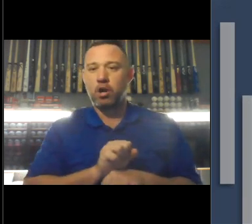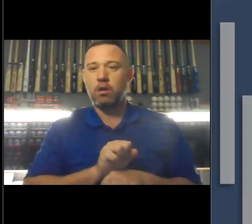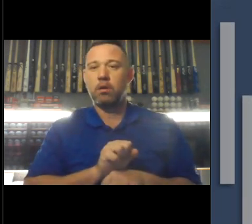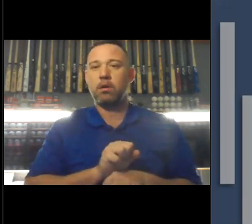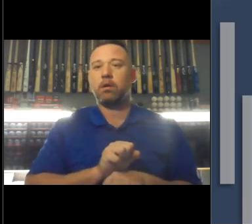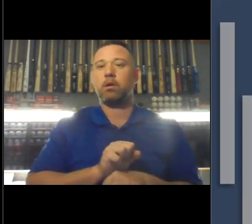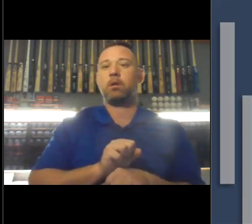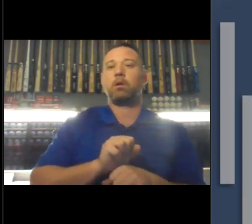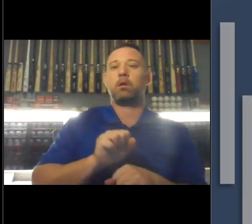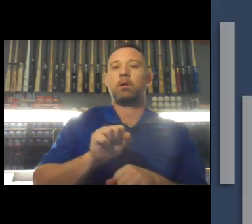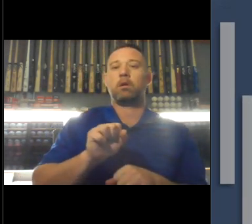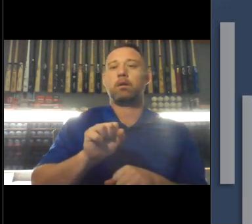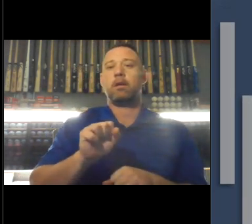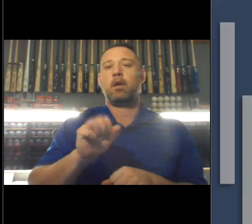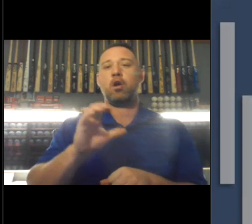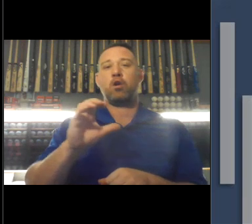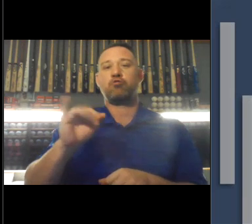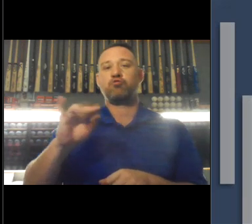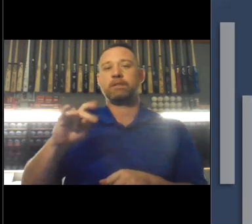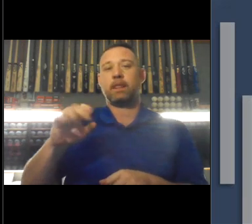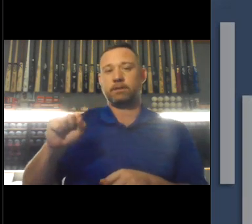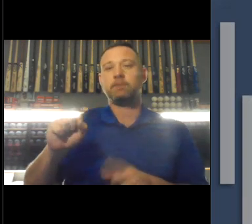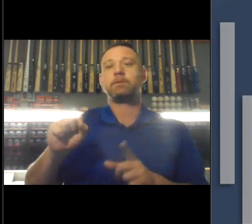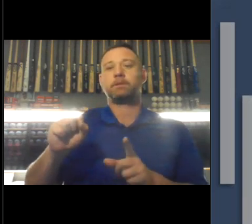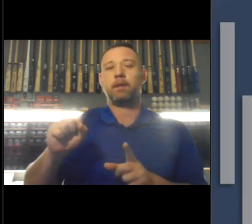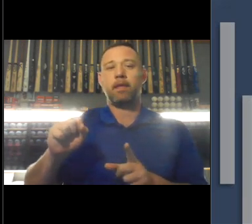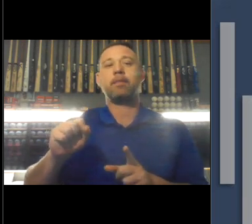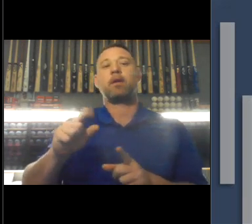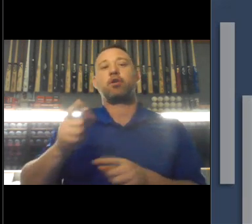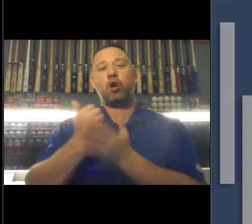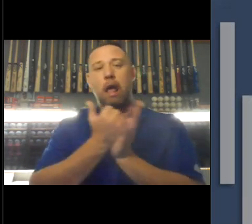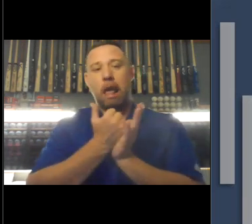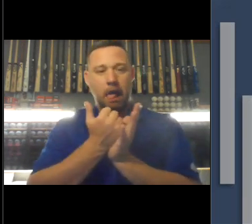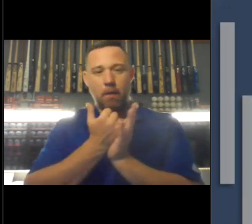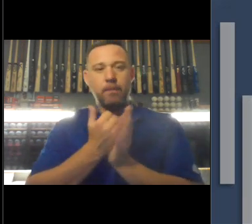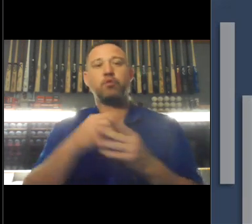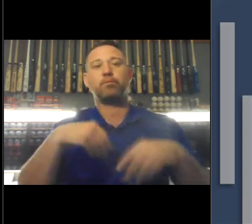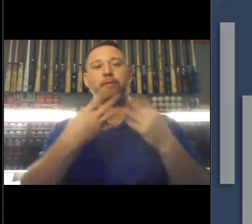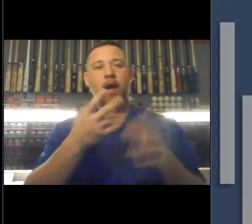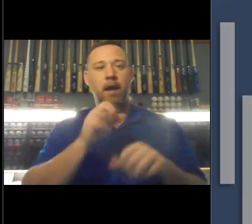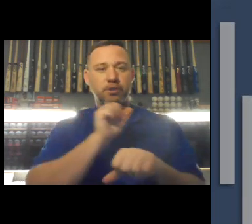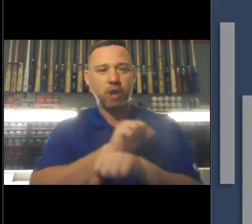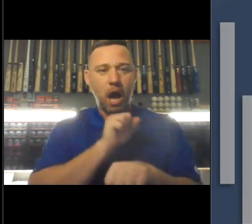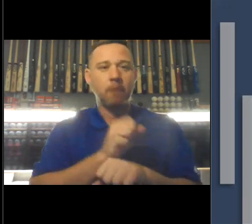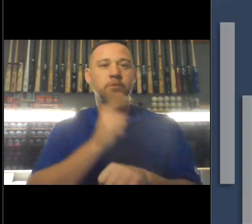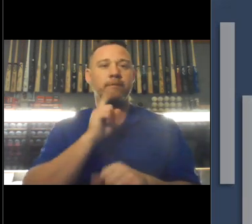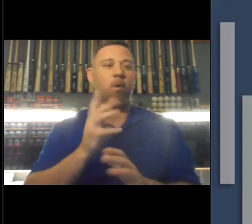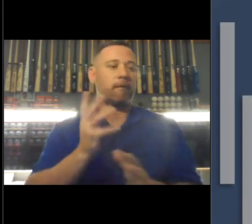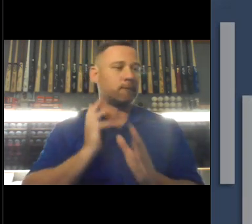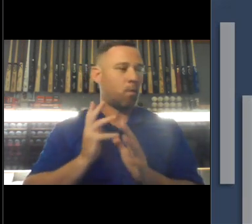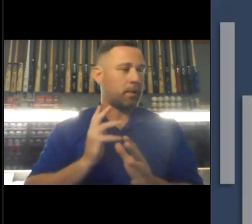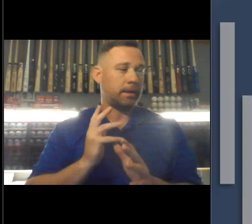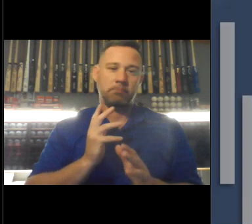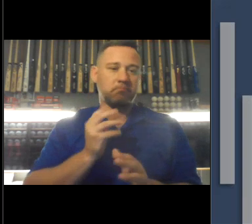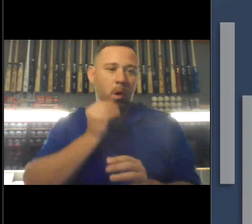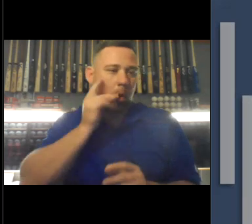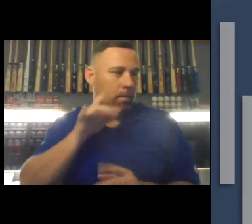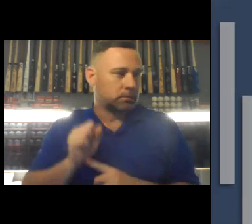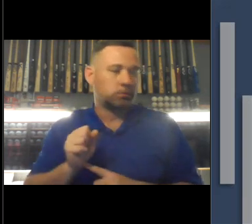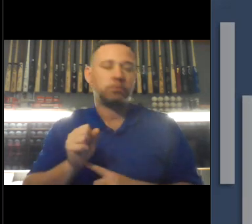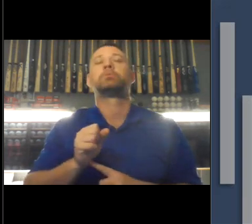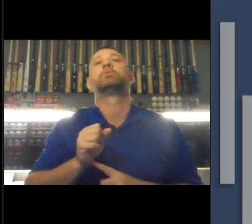area, Chrysalis, that you're actually helping to provide jobs for the formerly houseless. And I